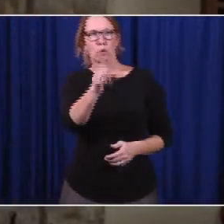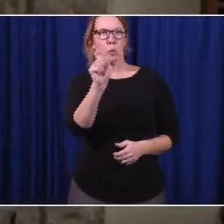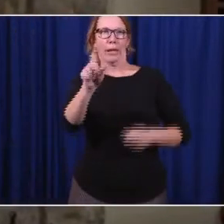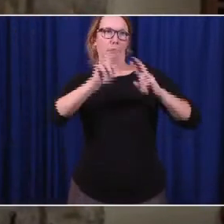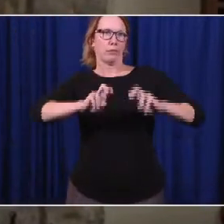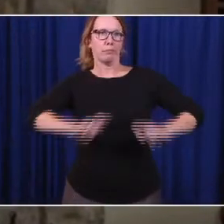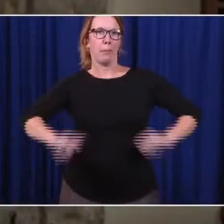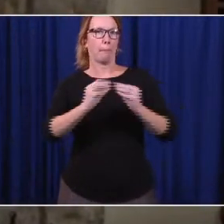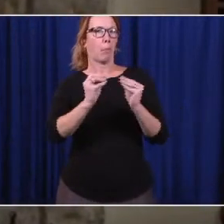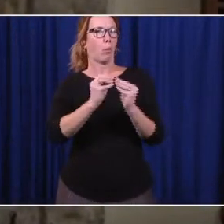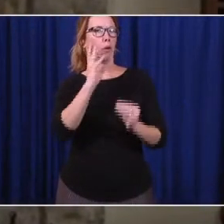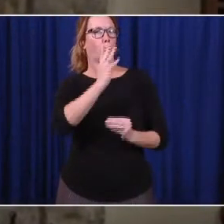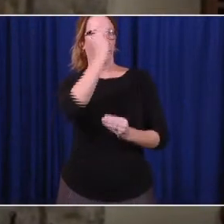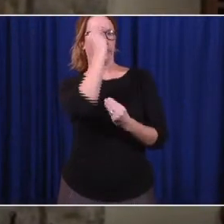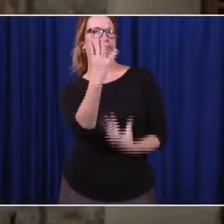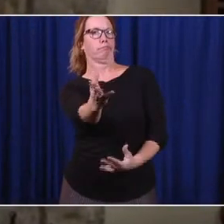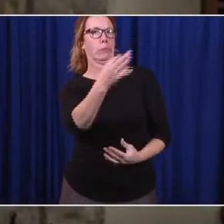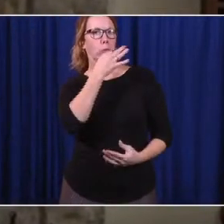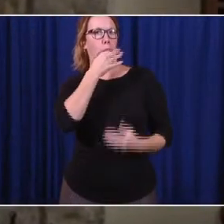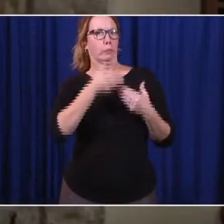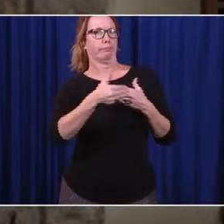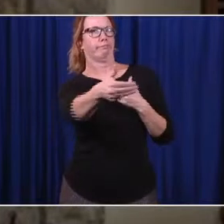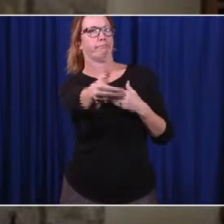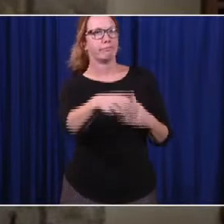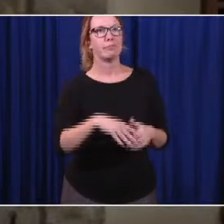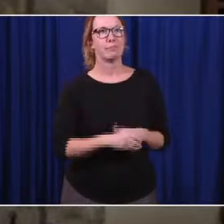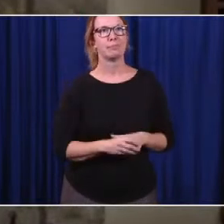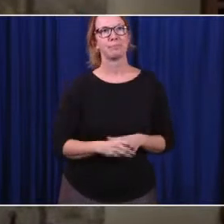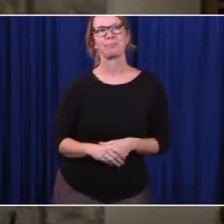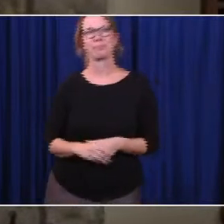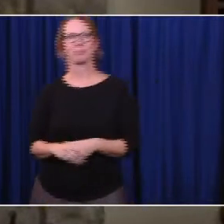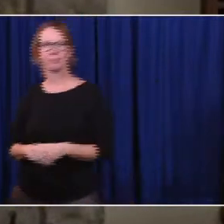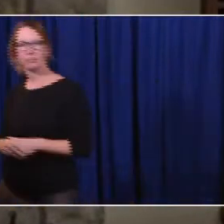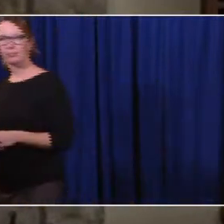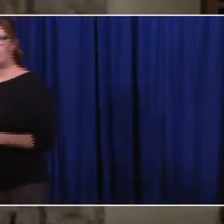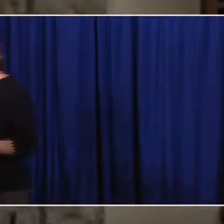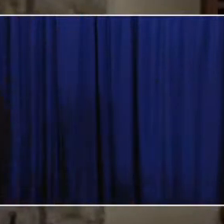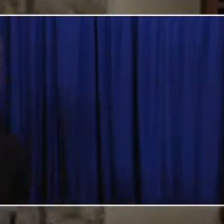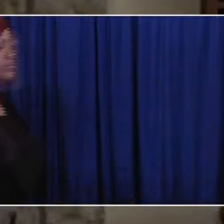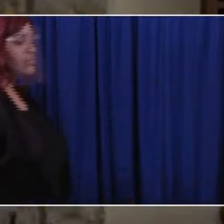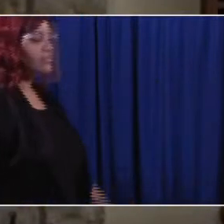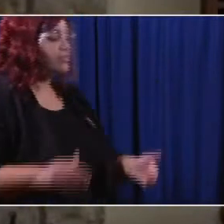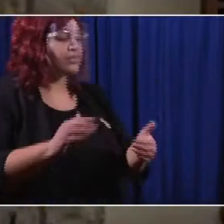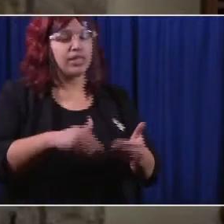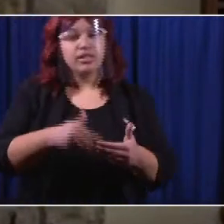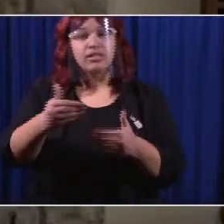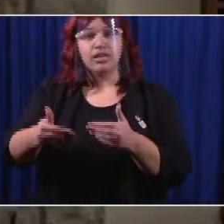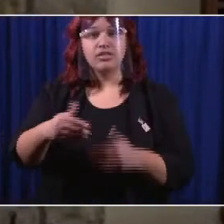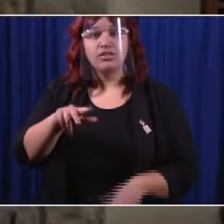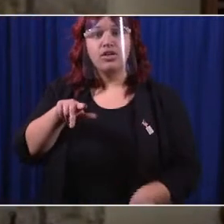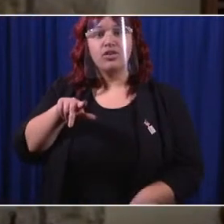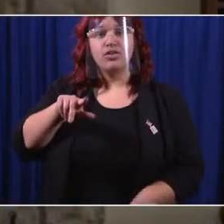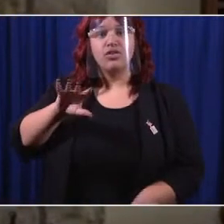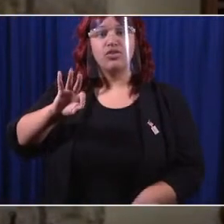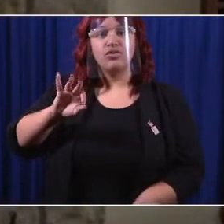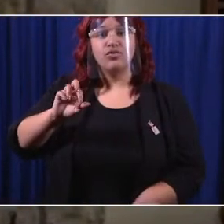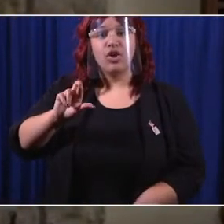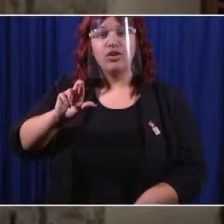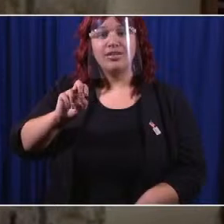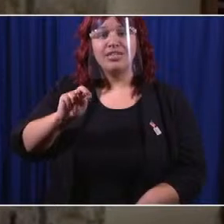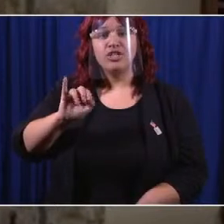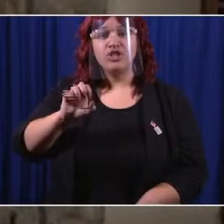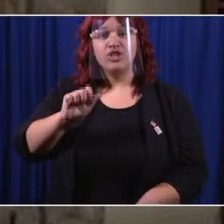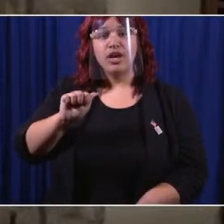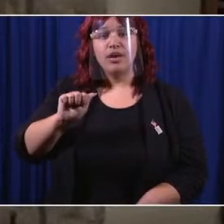to you though. Thank you for the question. Next question is from Farnoosh Amiri at the Associated Press.